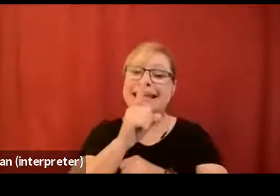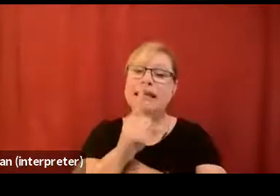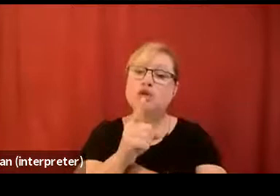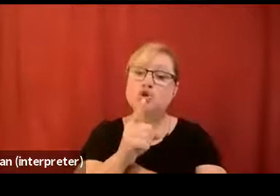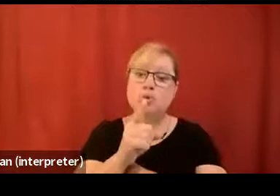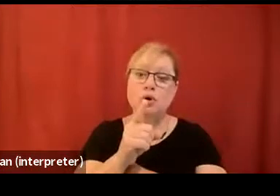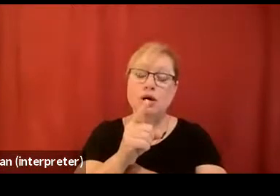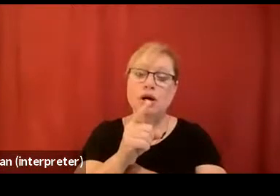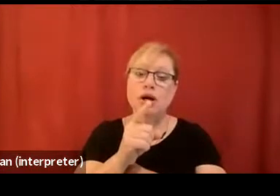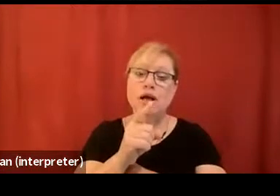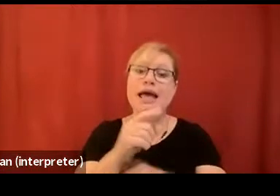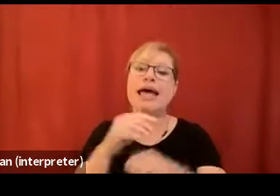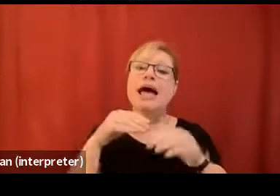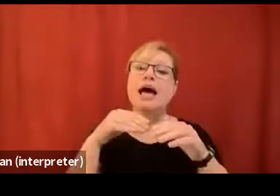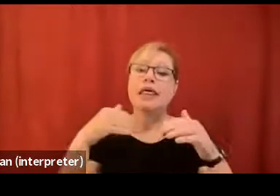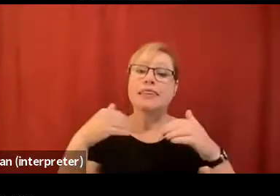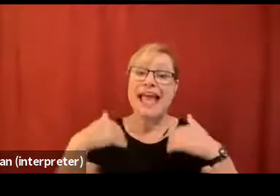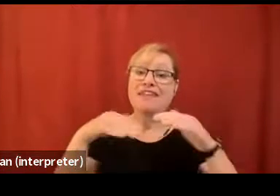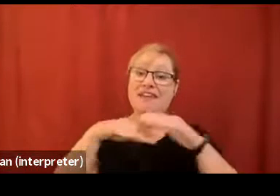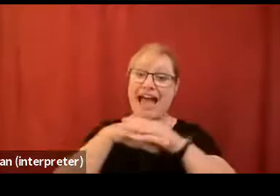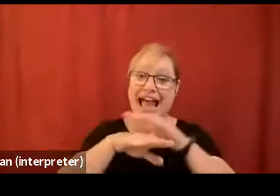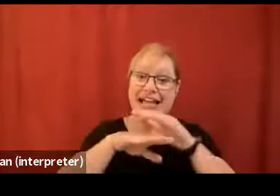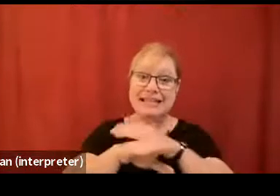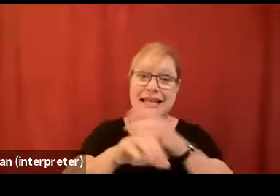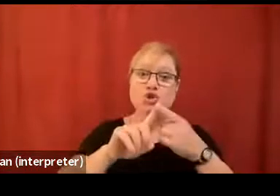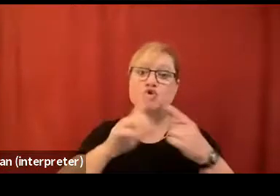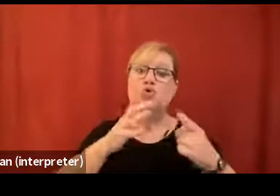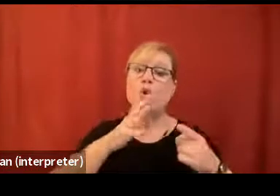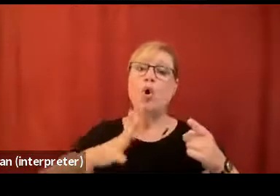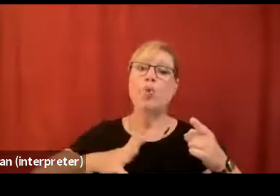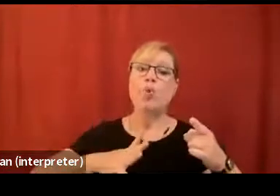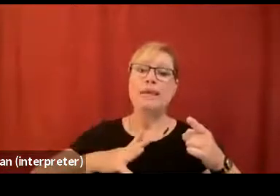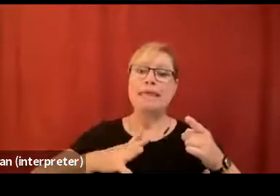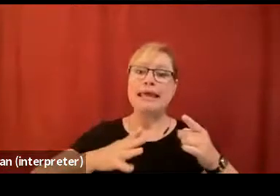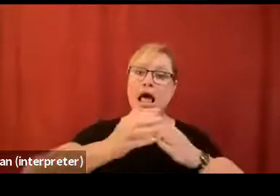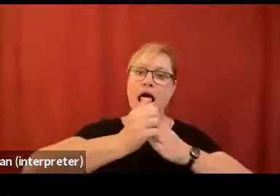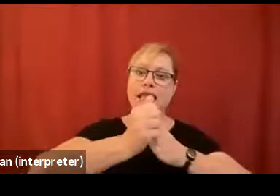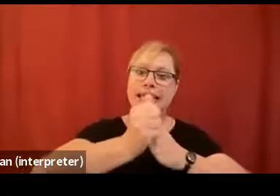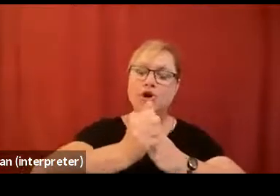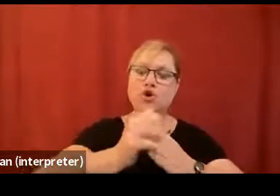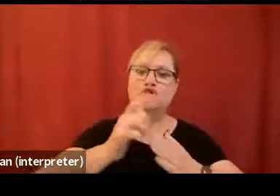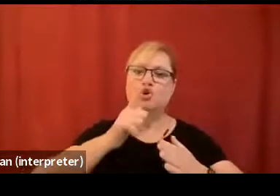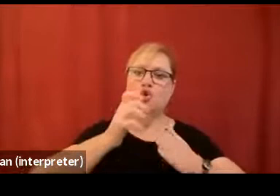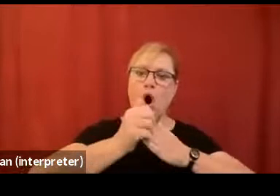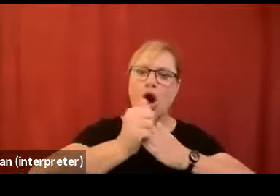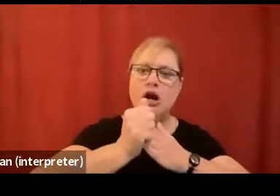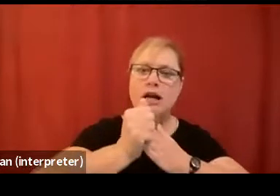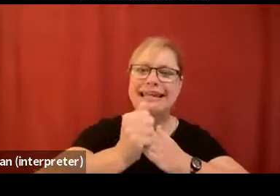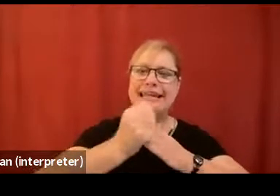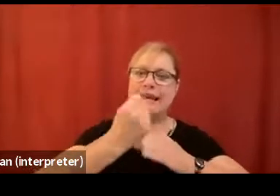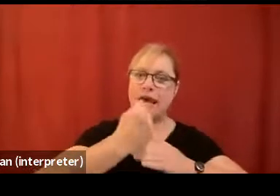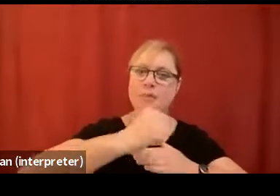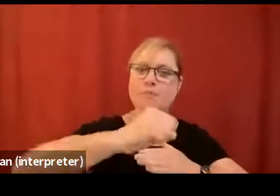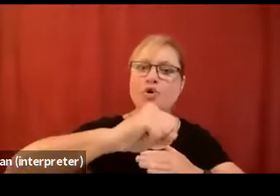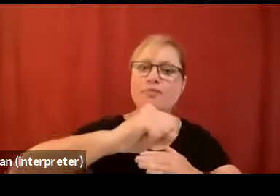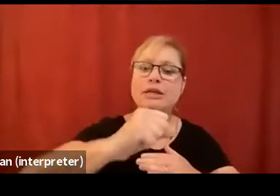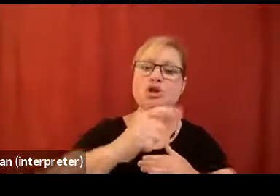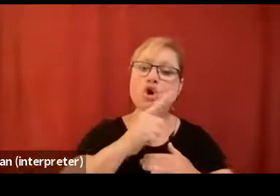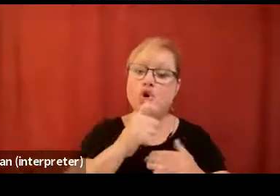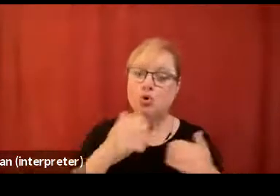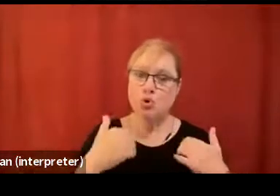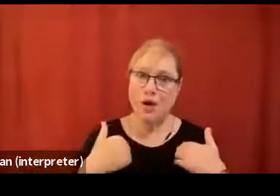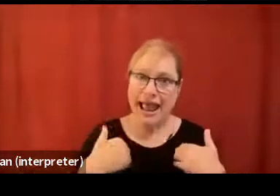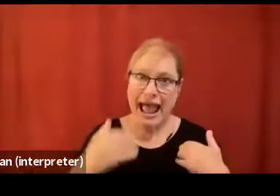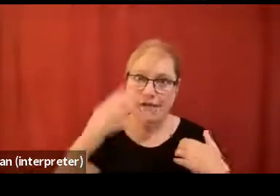is access to those women leaders that are leading this movement, that have the creativity, that